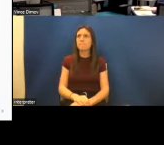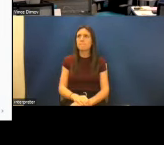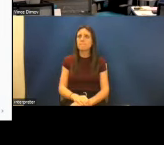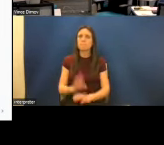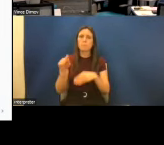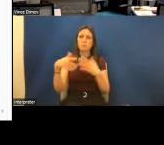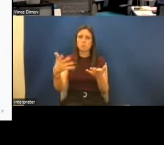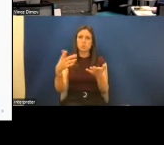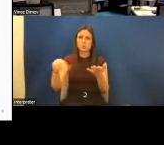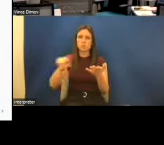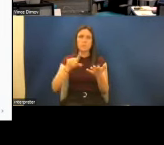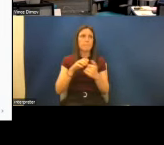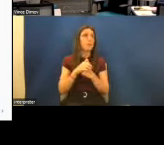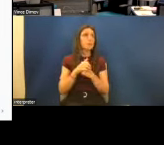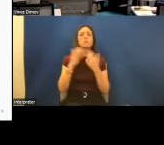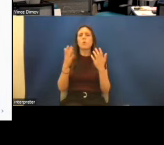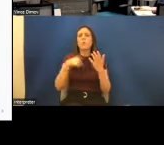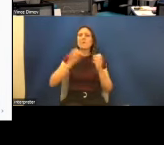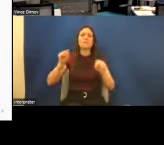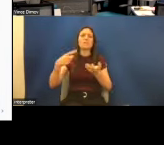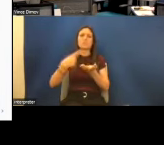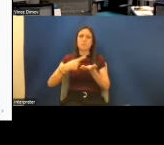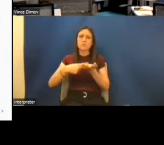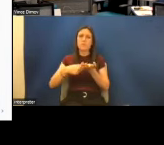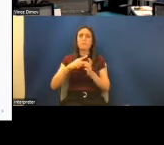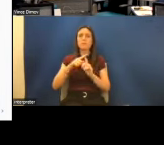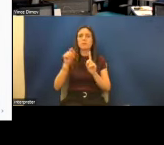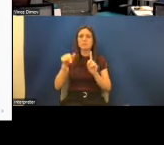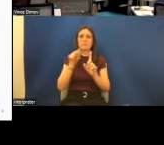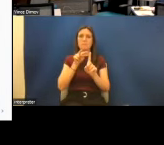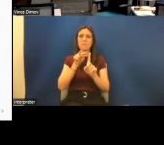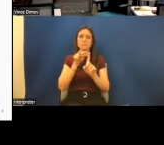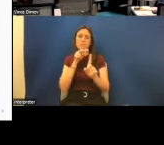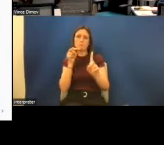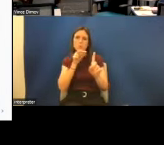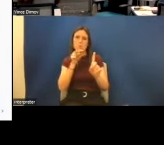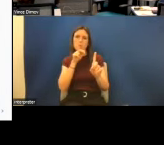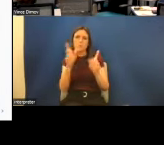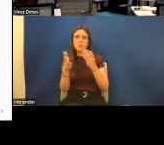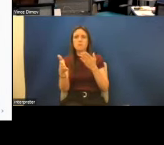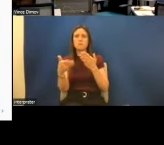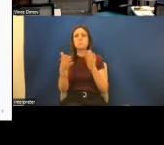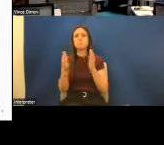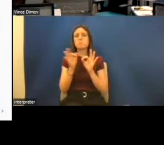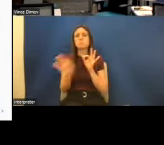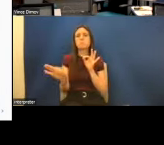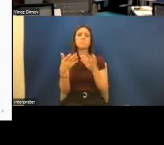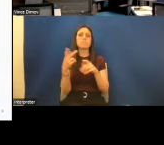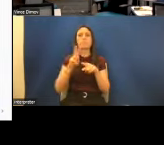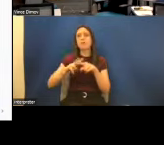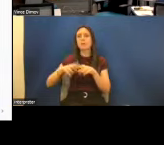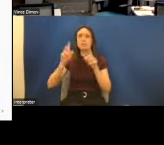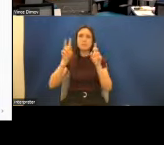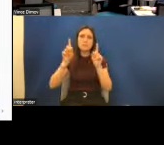There's a lot more we could talk about with this. I feel like the perception has always been that they're very simple, right? They're a vocabulary test.